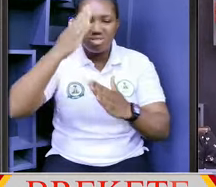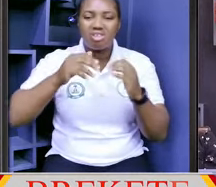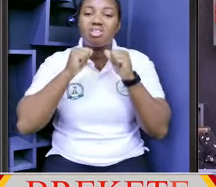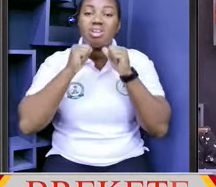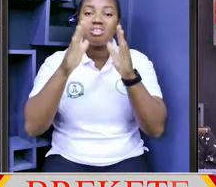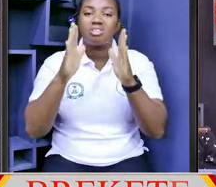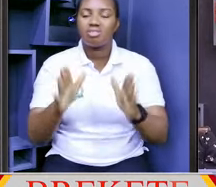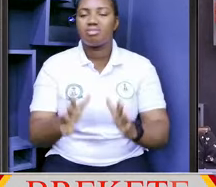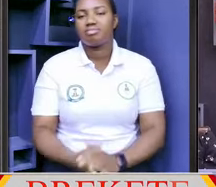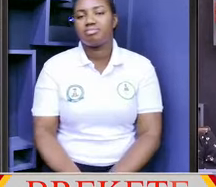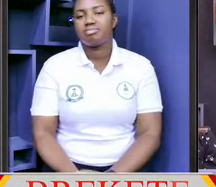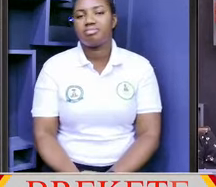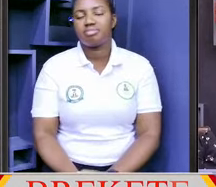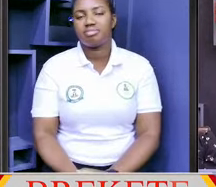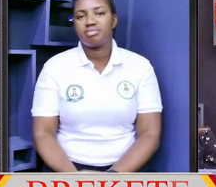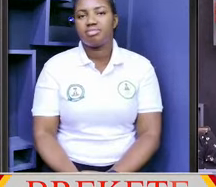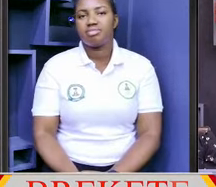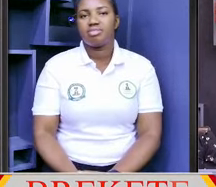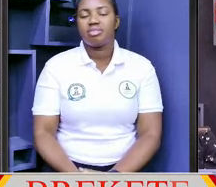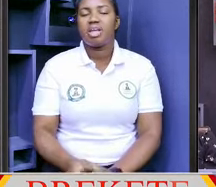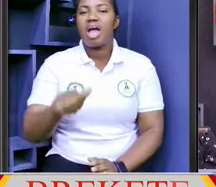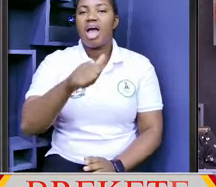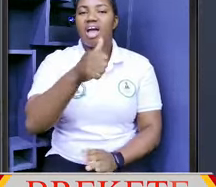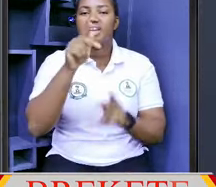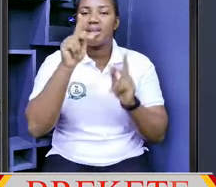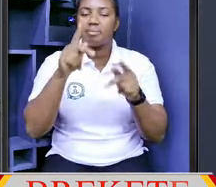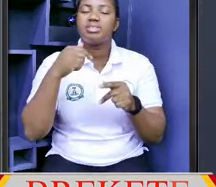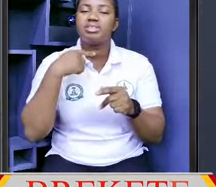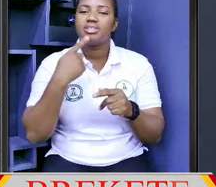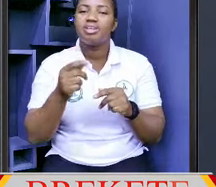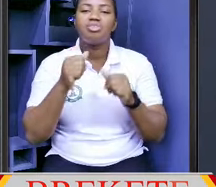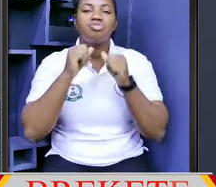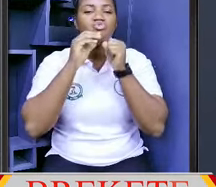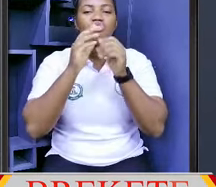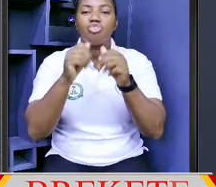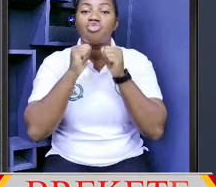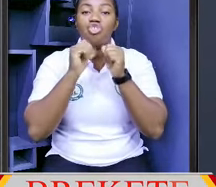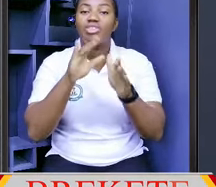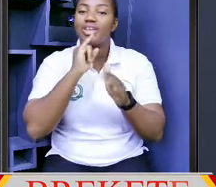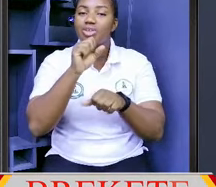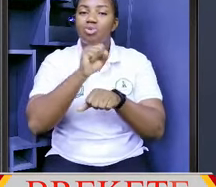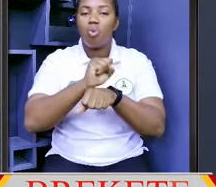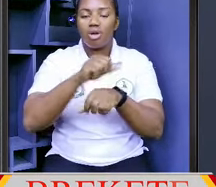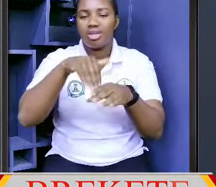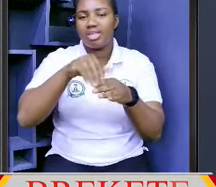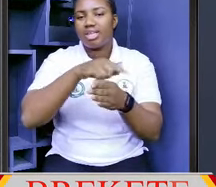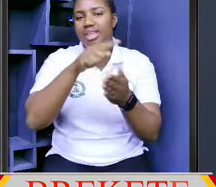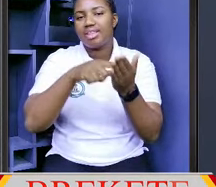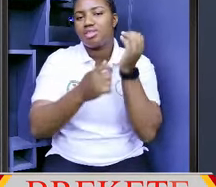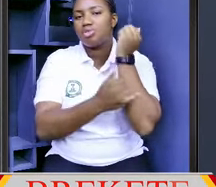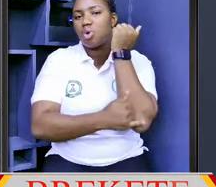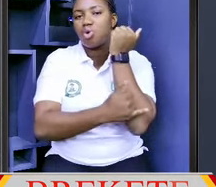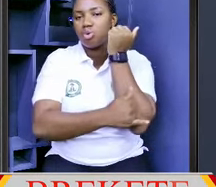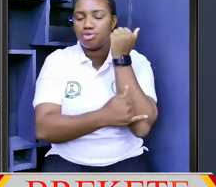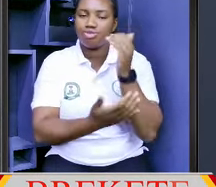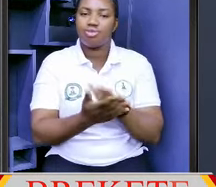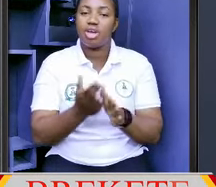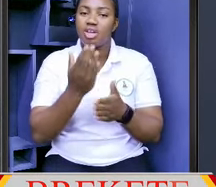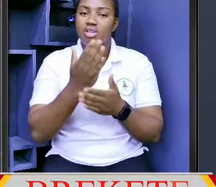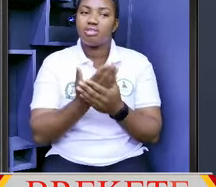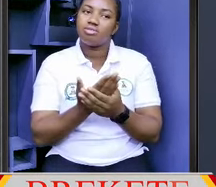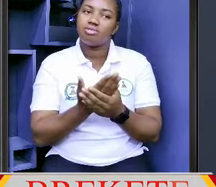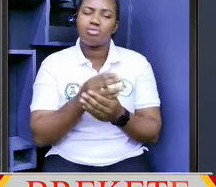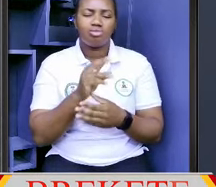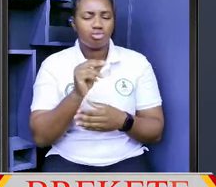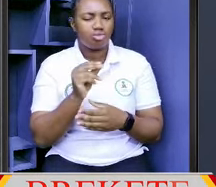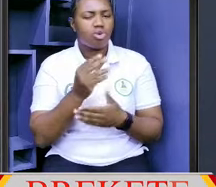absolutely nothing. Ajewole Oluwafemi, nothing is working in this country. No, some things are